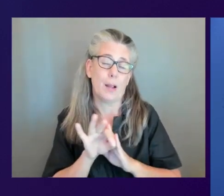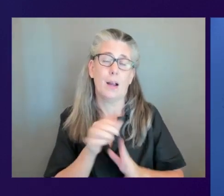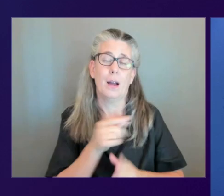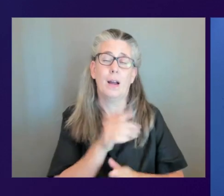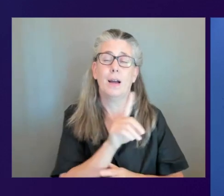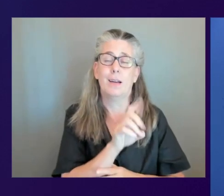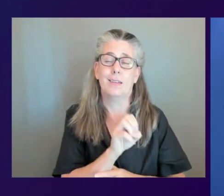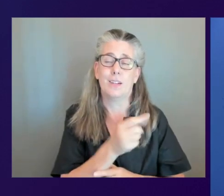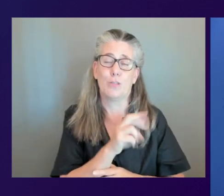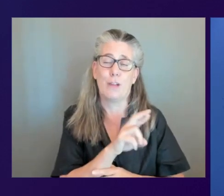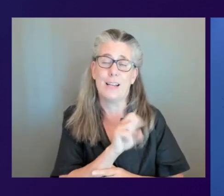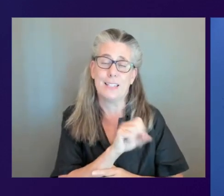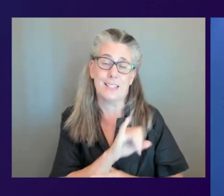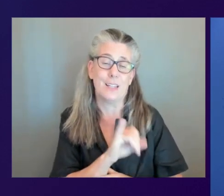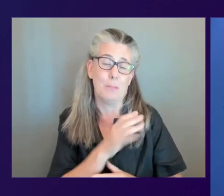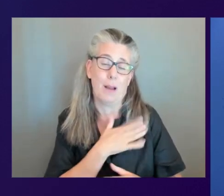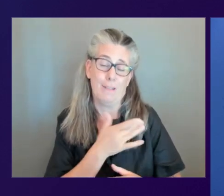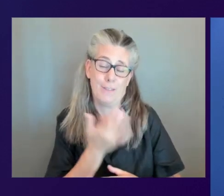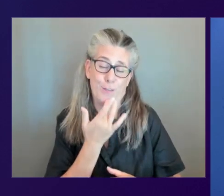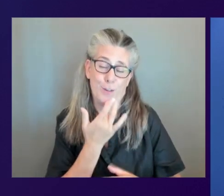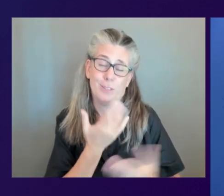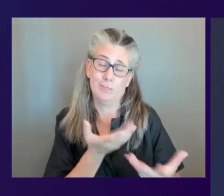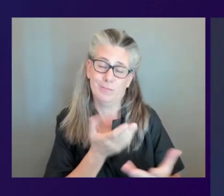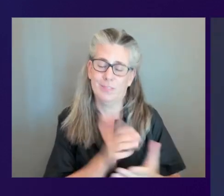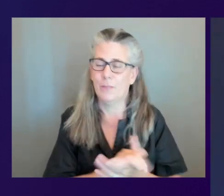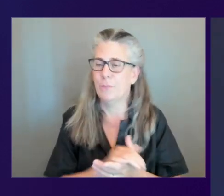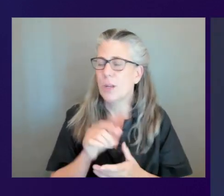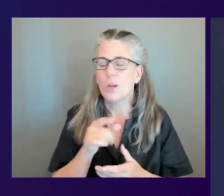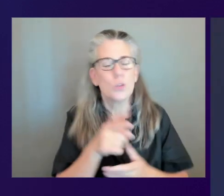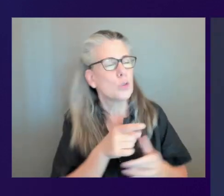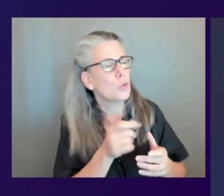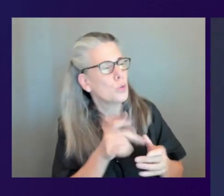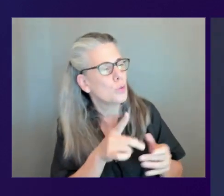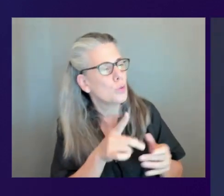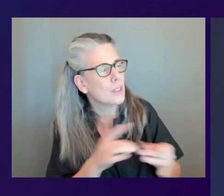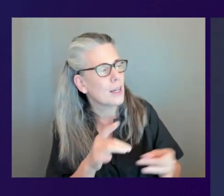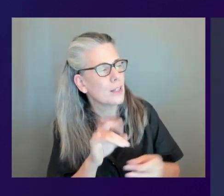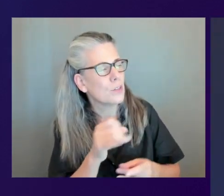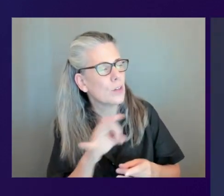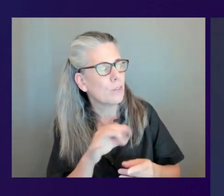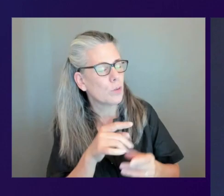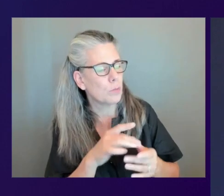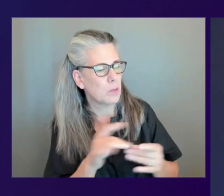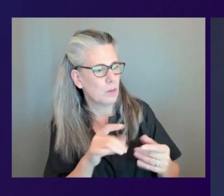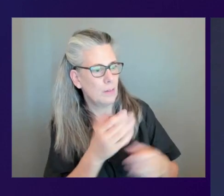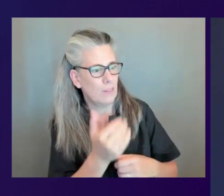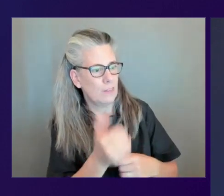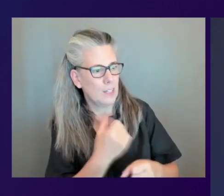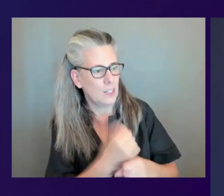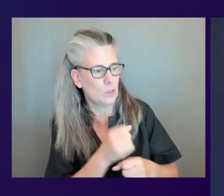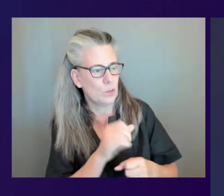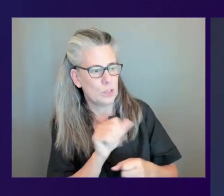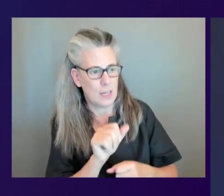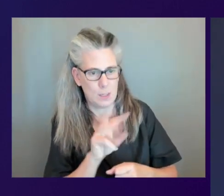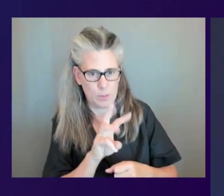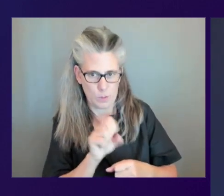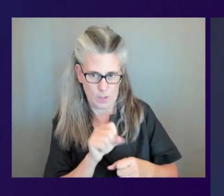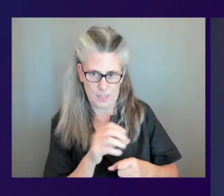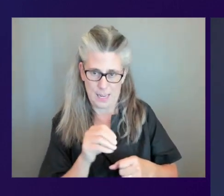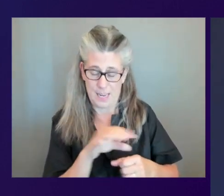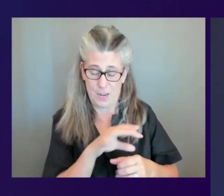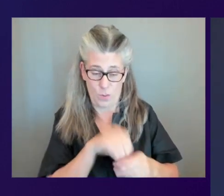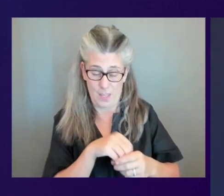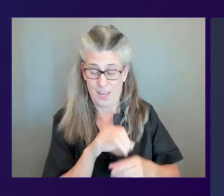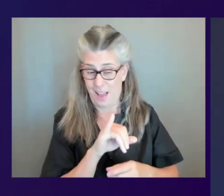so you'd said you've been with AWS for around 14 years. You've probably been in IT longer than that. Sure. So you've seen